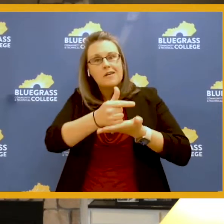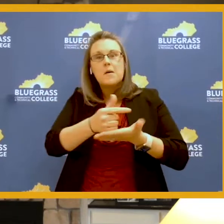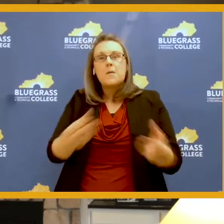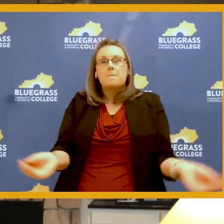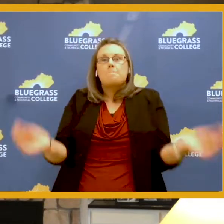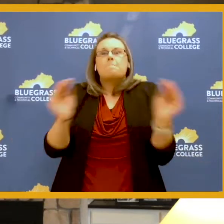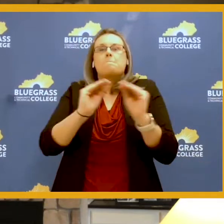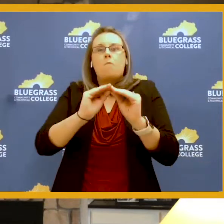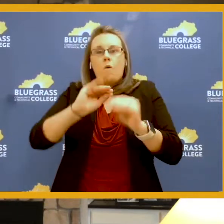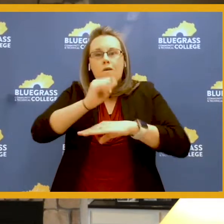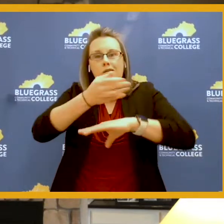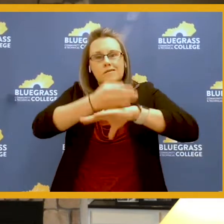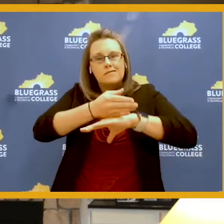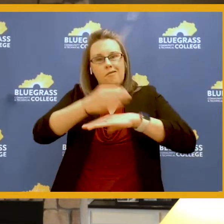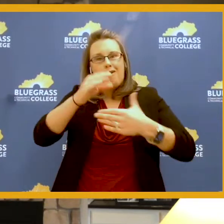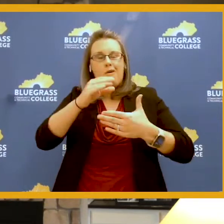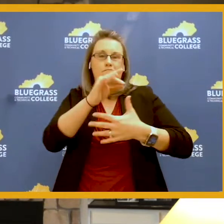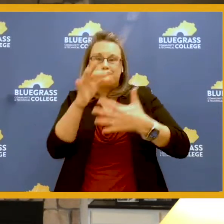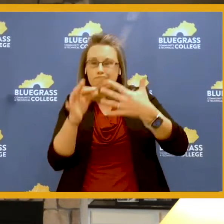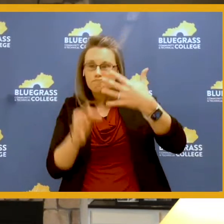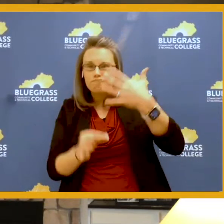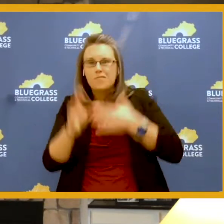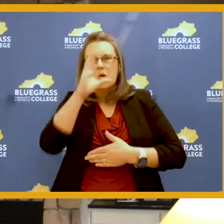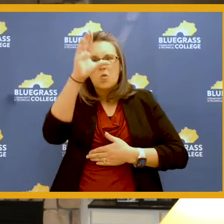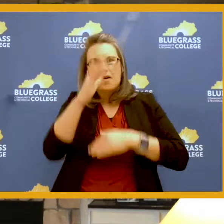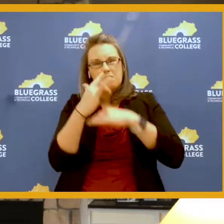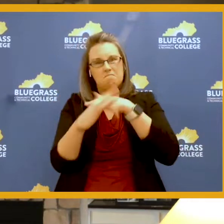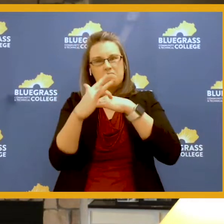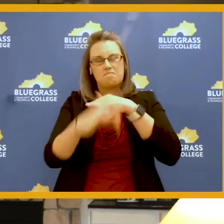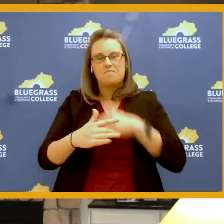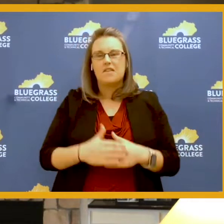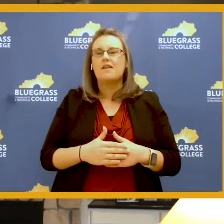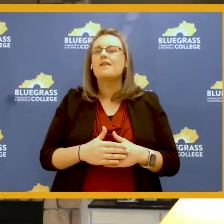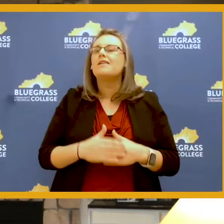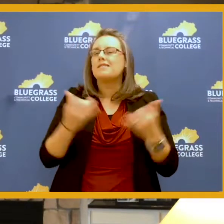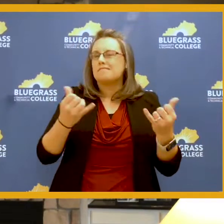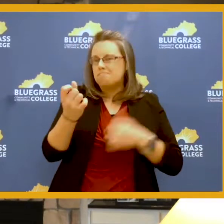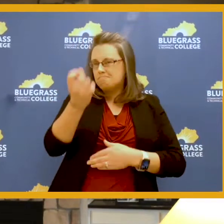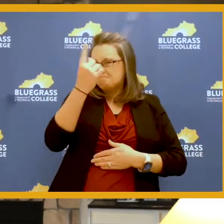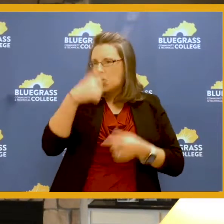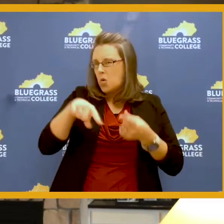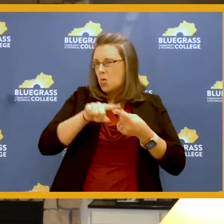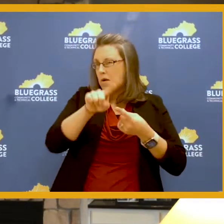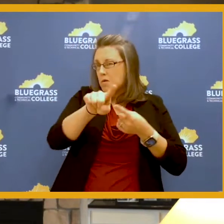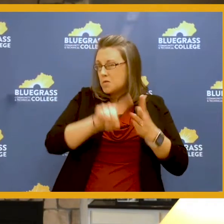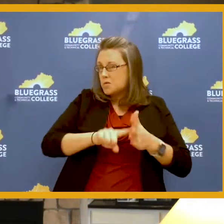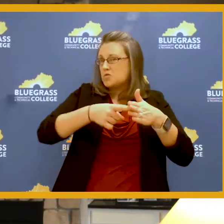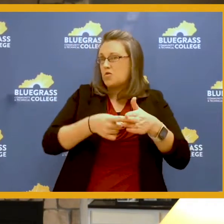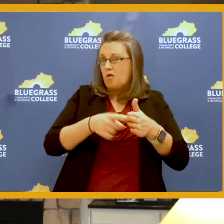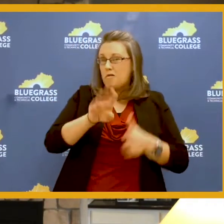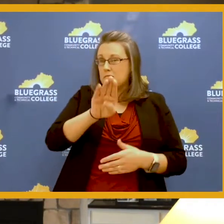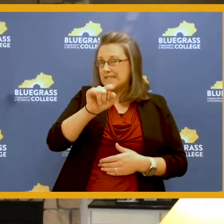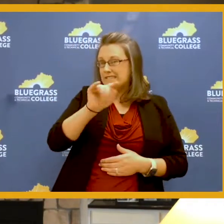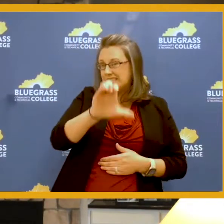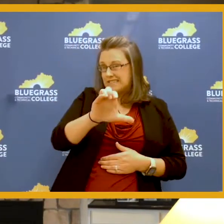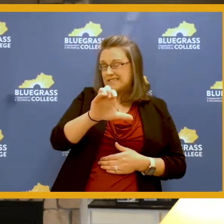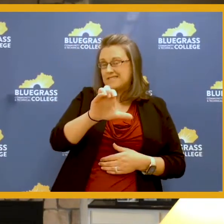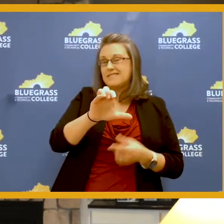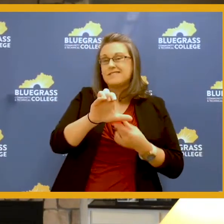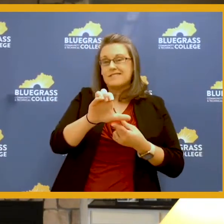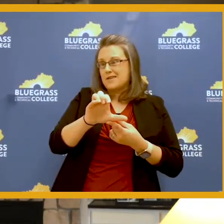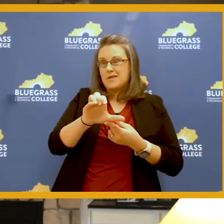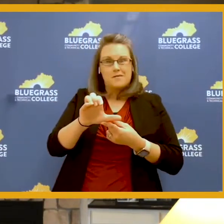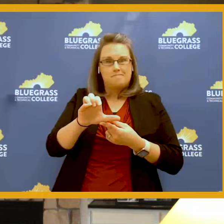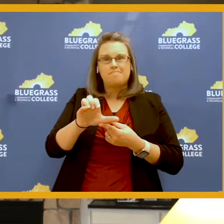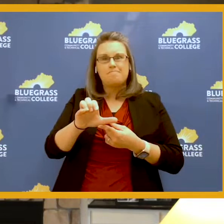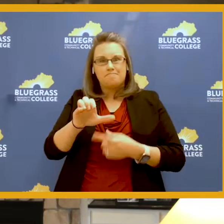you. Now, when you decide to enroll at BCTC, you increased your odds for a better future, a more rewarding